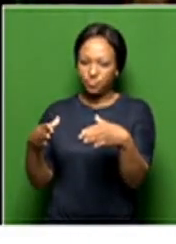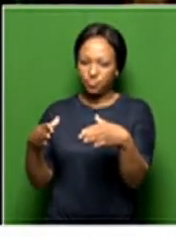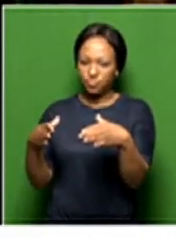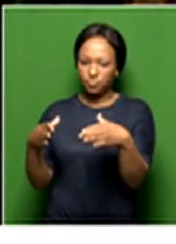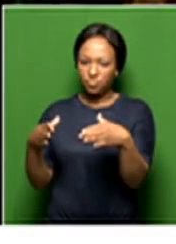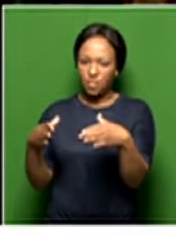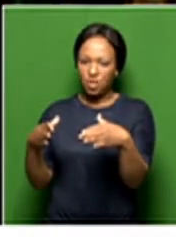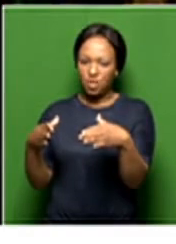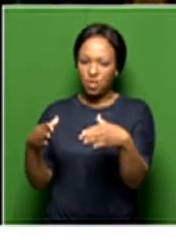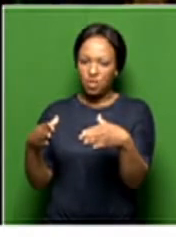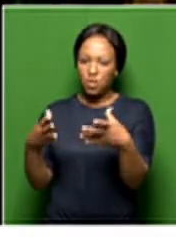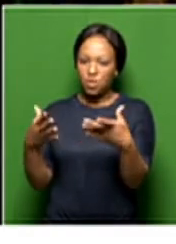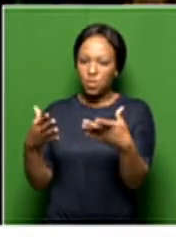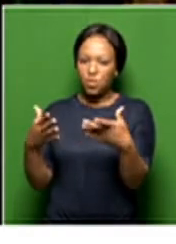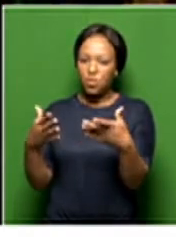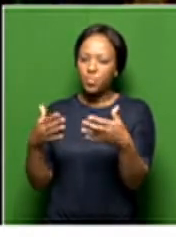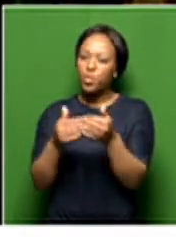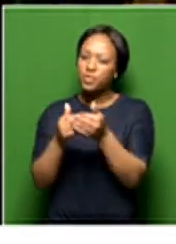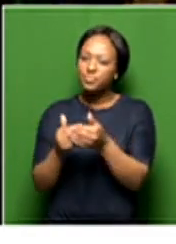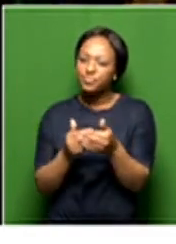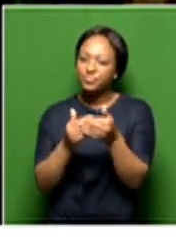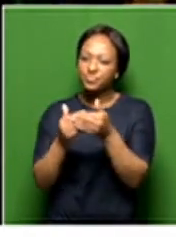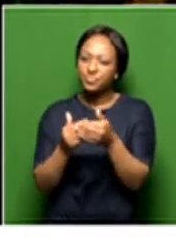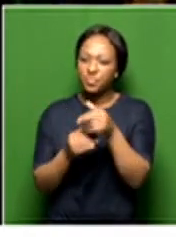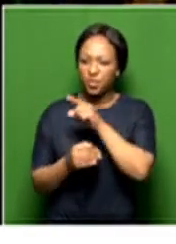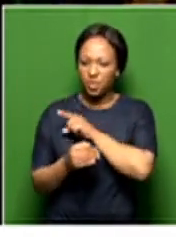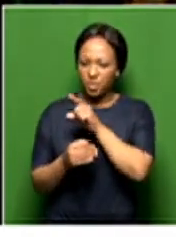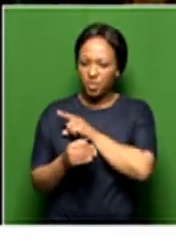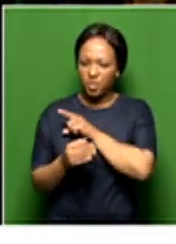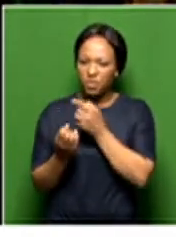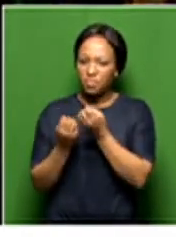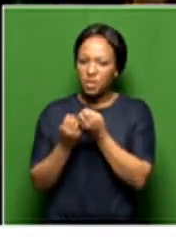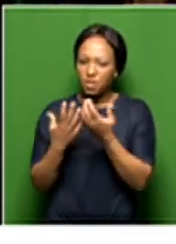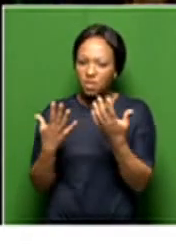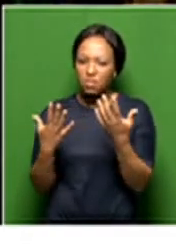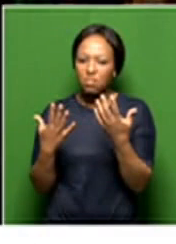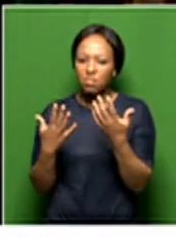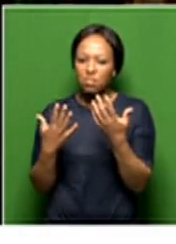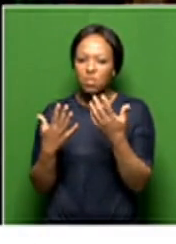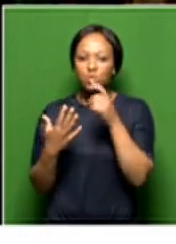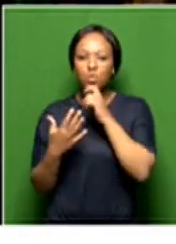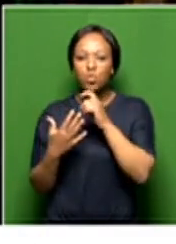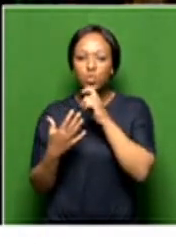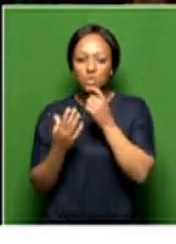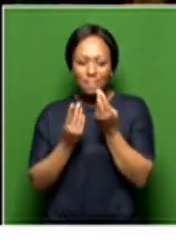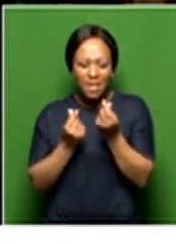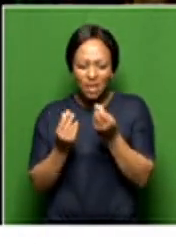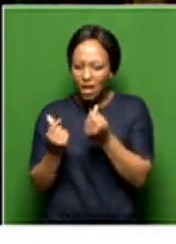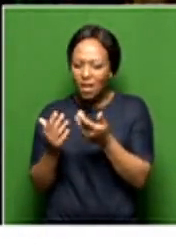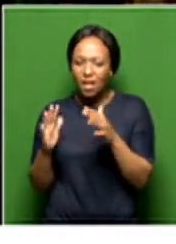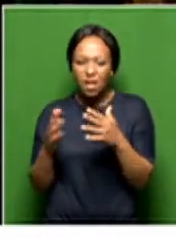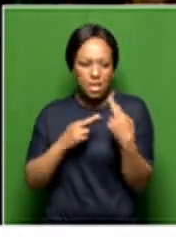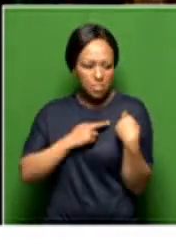conscientious about the effects that a lot of kind of irresponsible use of materials will